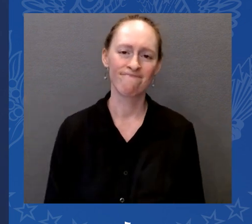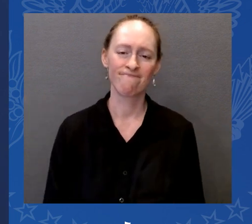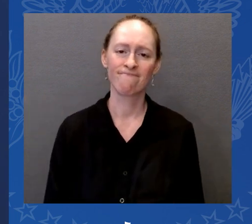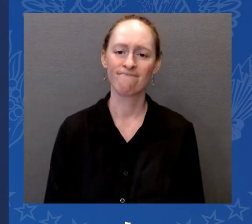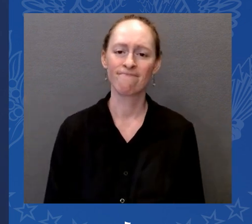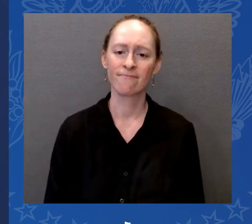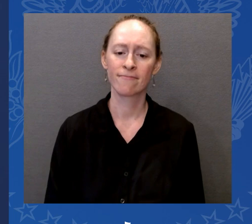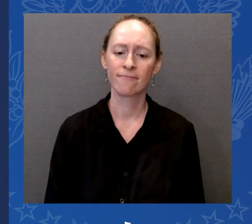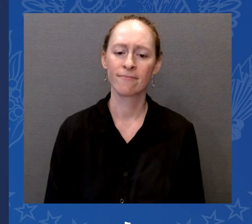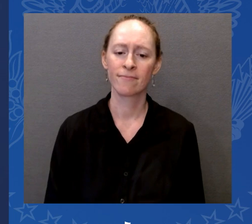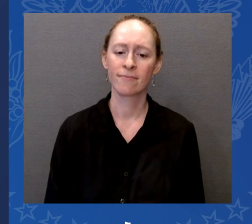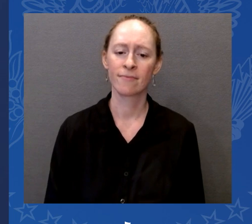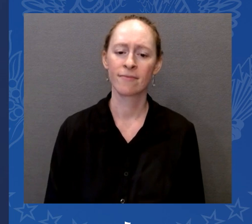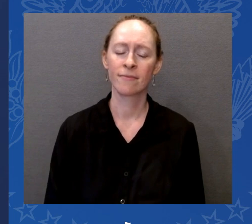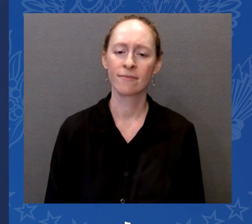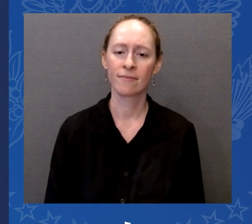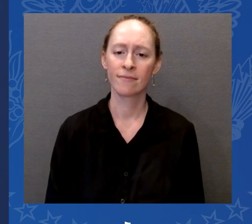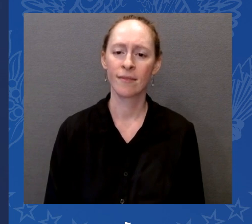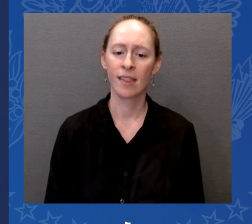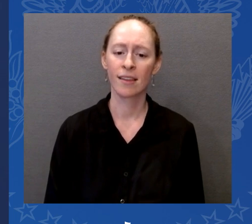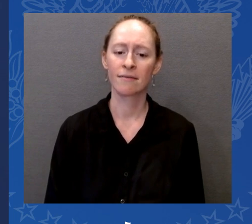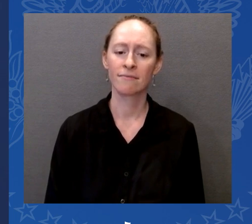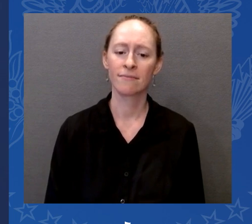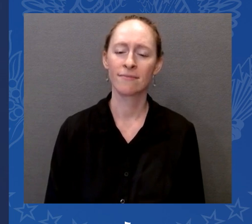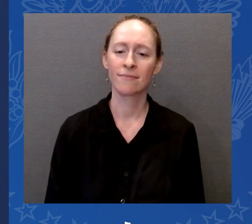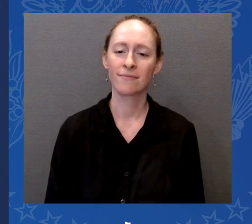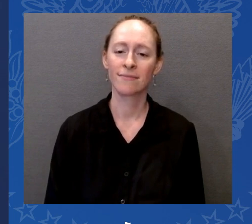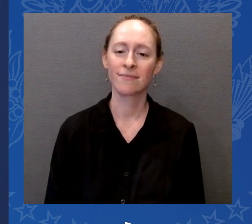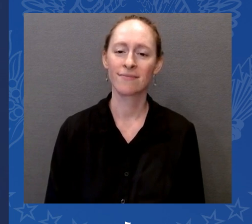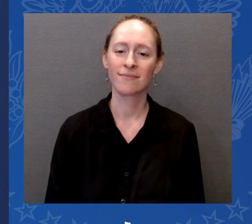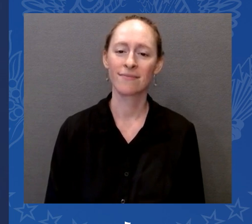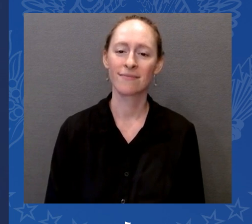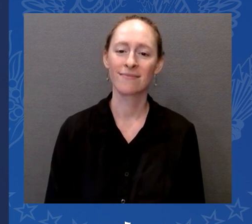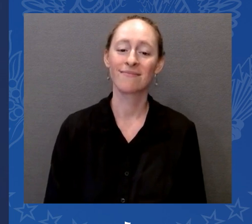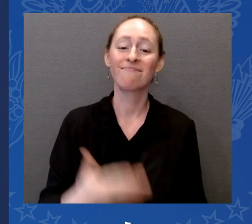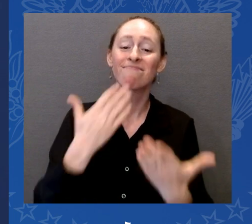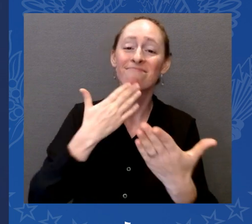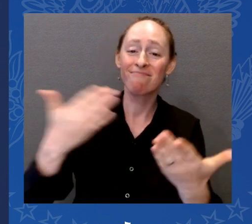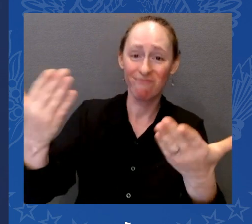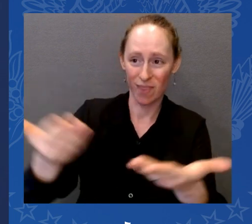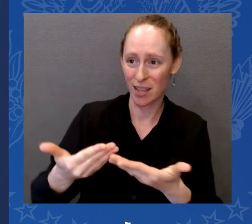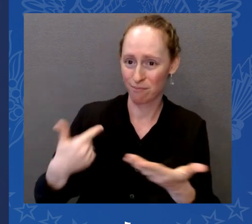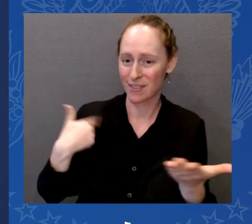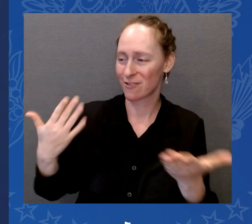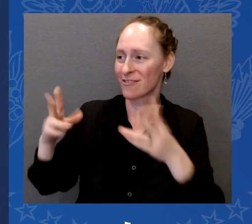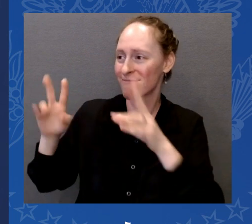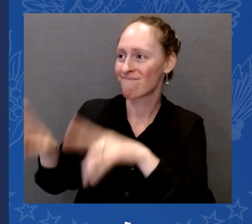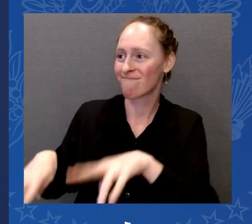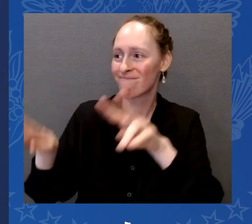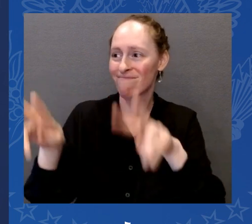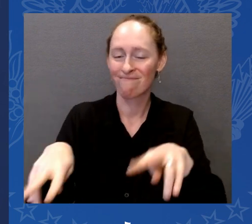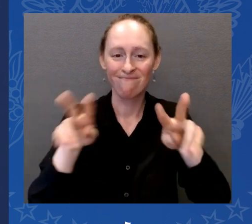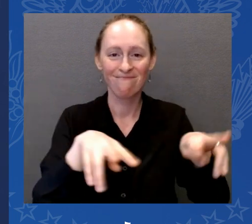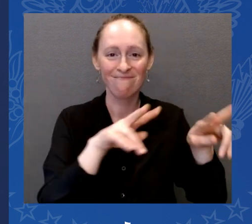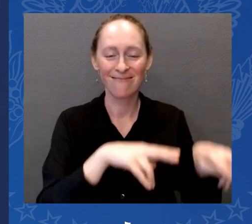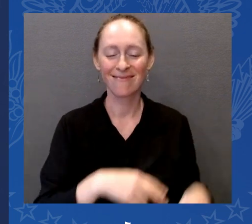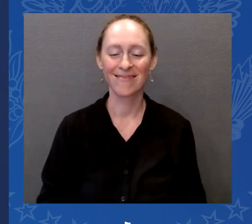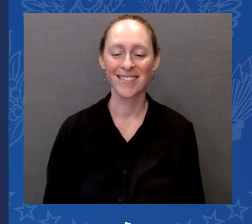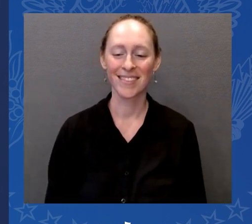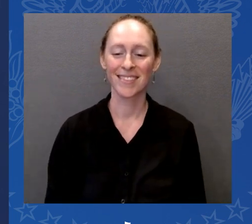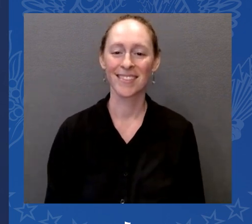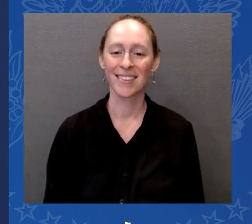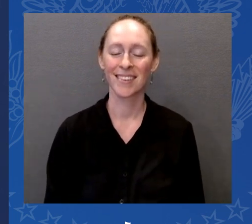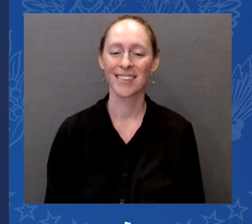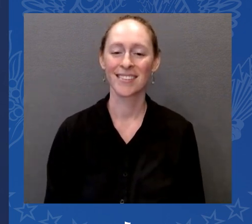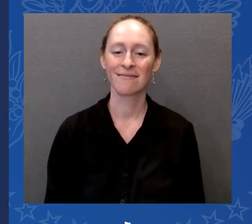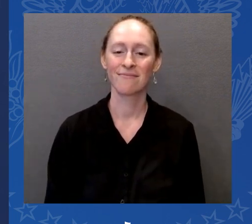And thanks for the passport into your district. I appreciate it. And thanks for reaching across the aisle to support the CHIPS and Science Act,